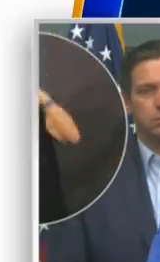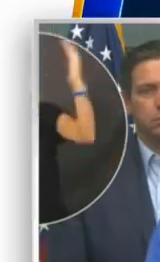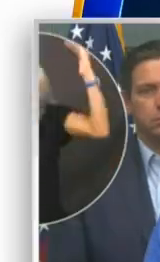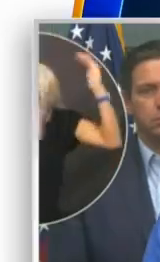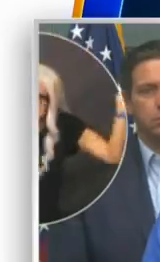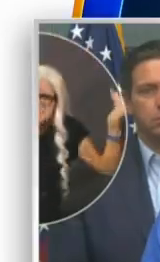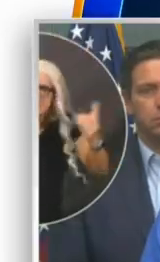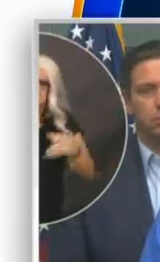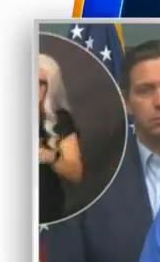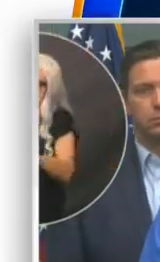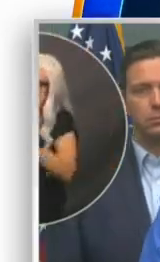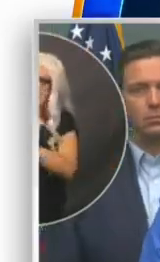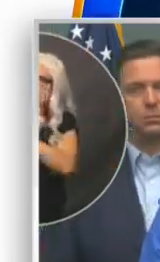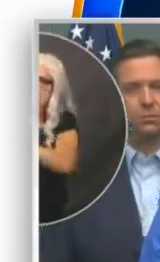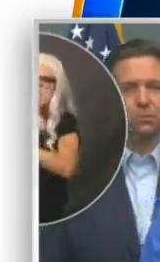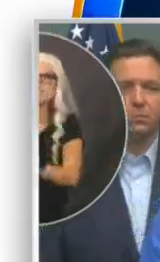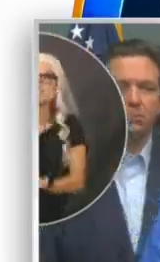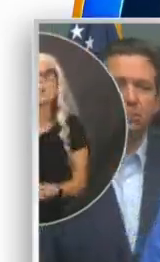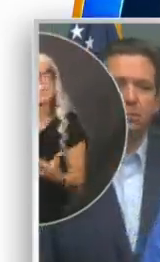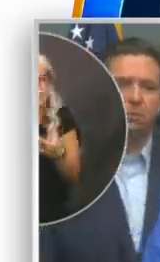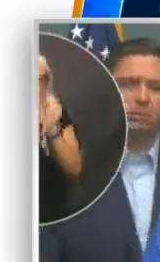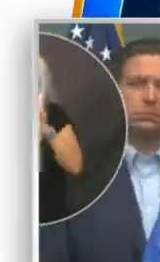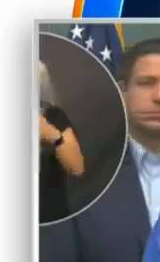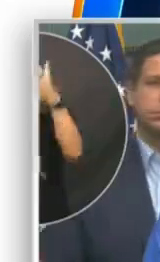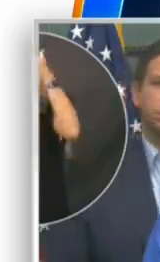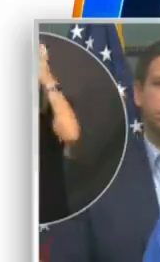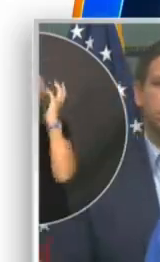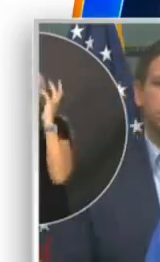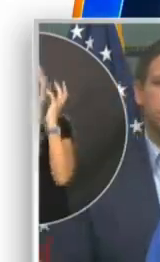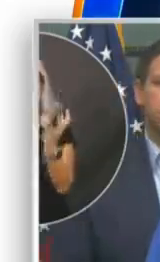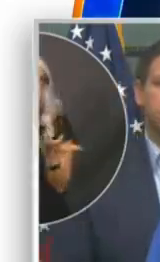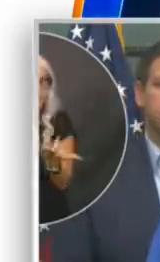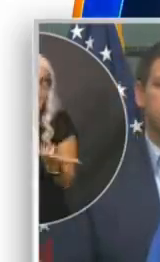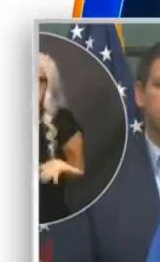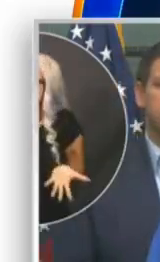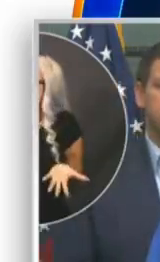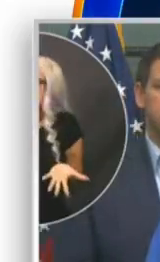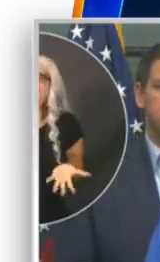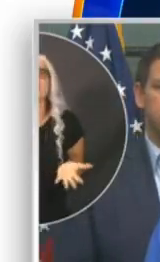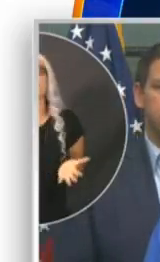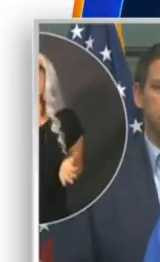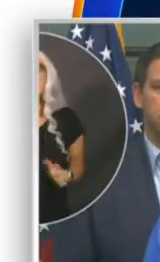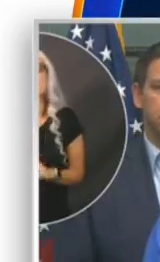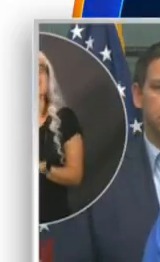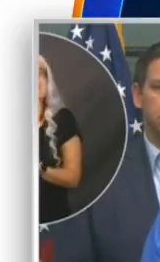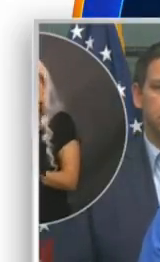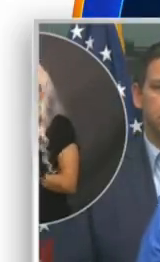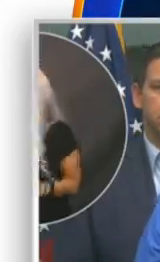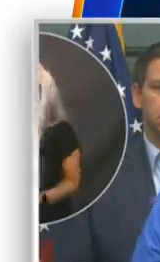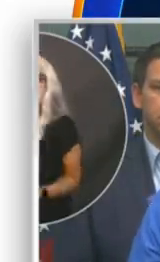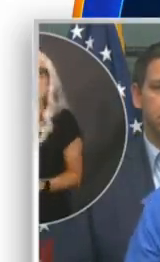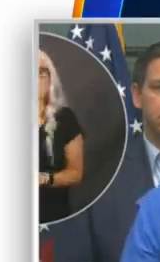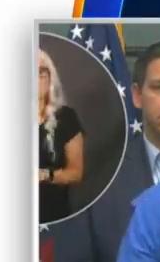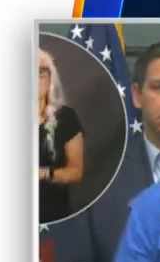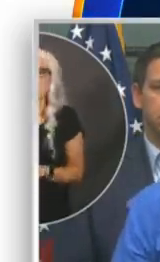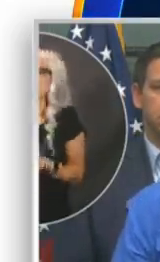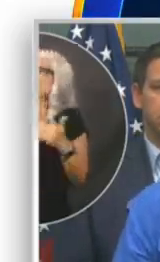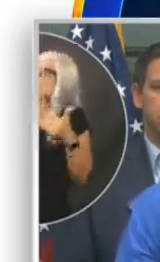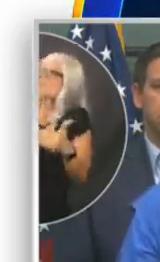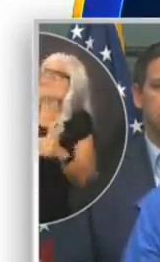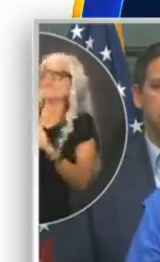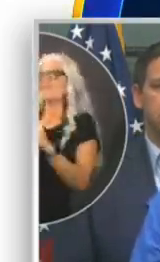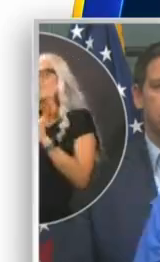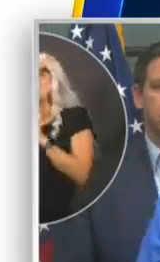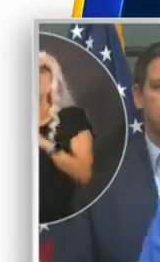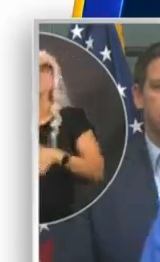your area, remember, it is never safe to walk or drive through flooded areas. We continue to coordinate